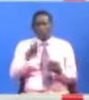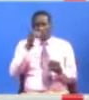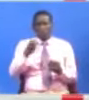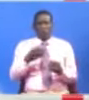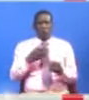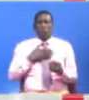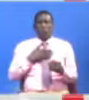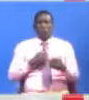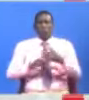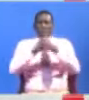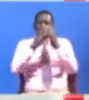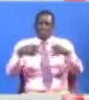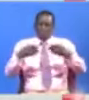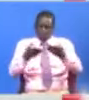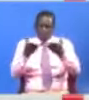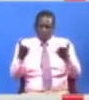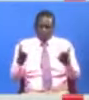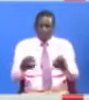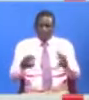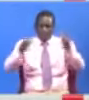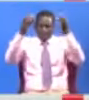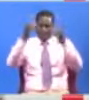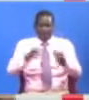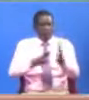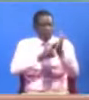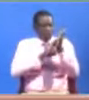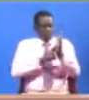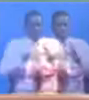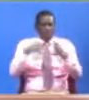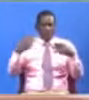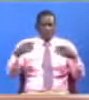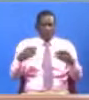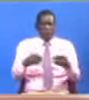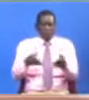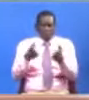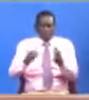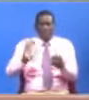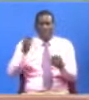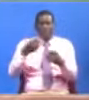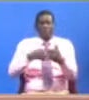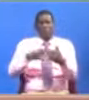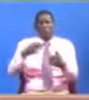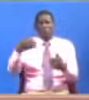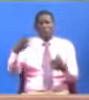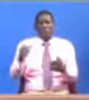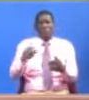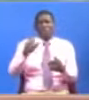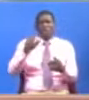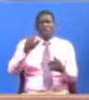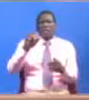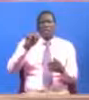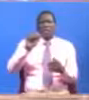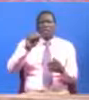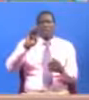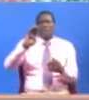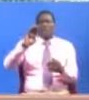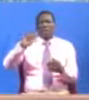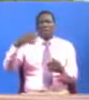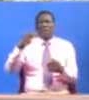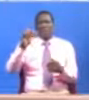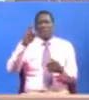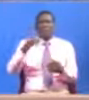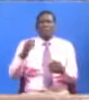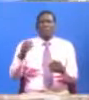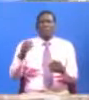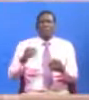of mashabiki na watu nyumbani, nikasema wacha nikuje niwakilishe kwanza nyumbani ndio nitoke nje. Abraham Kibiwot scotched the men's steeplechase,